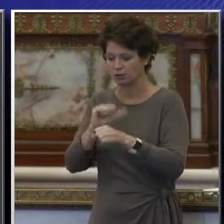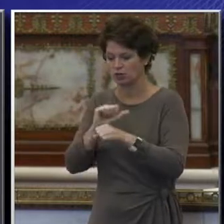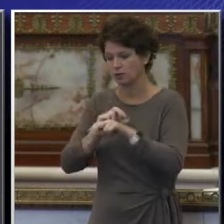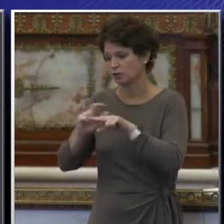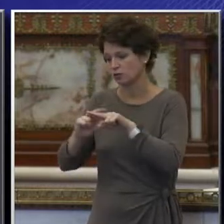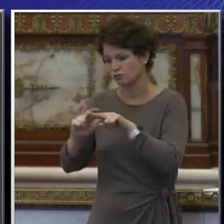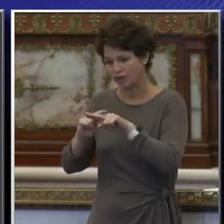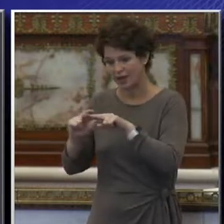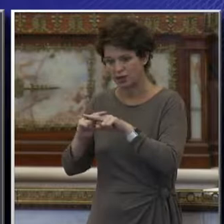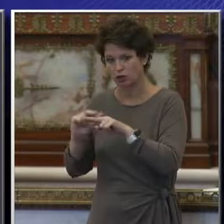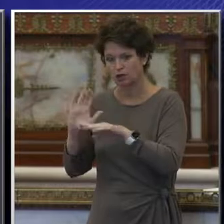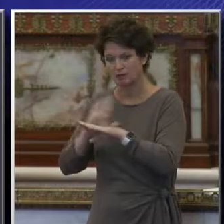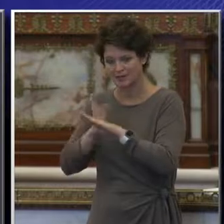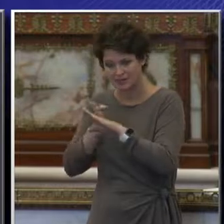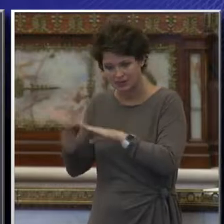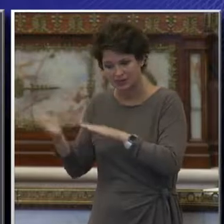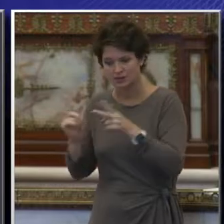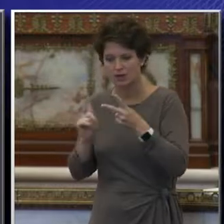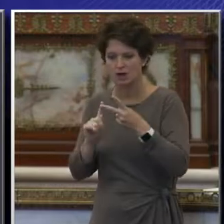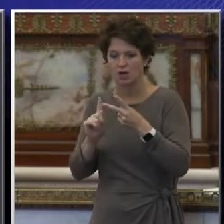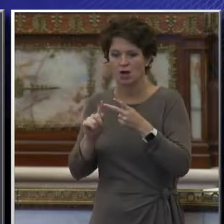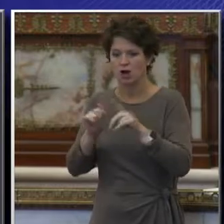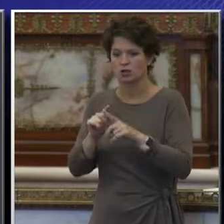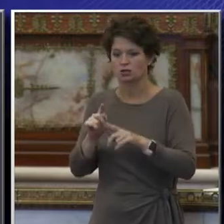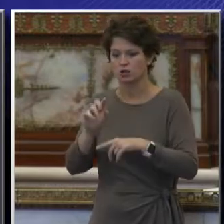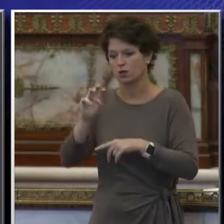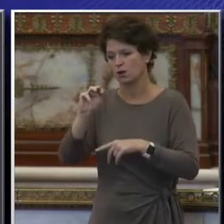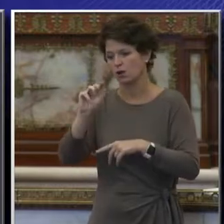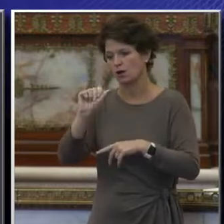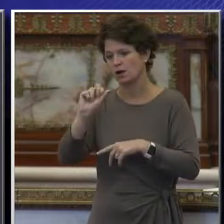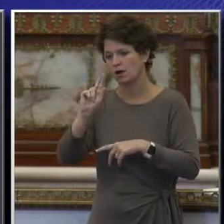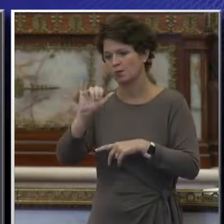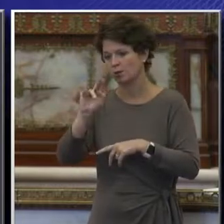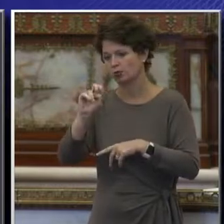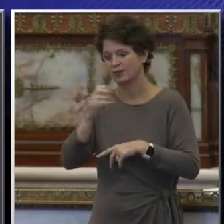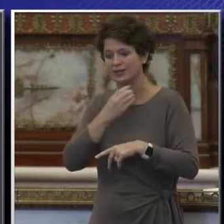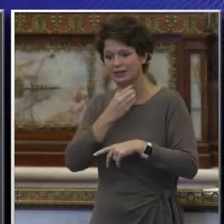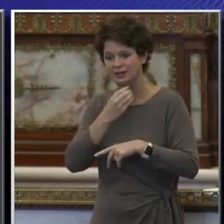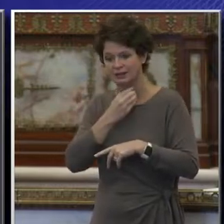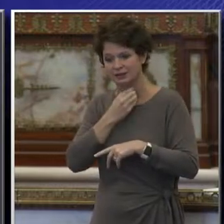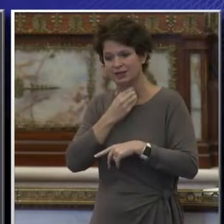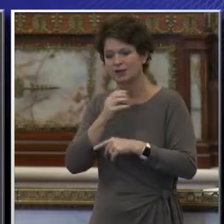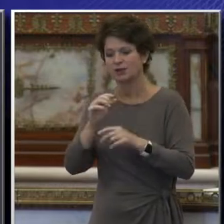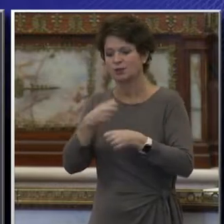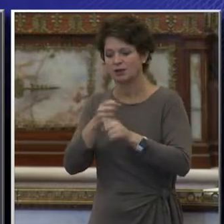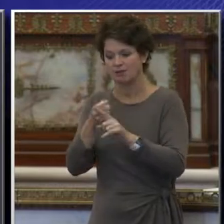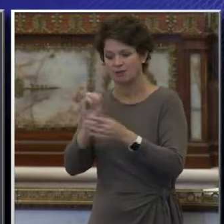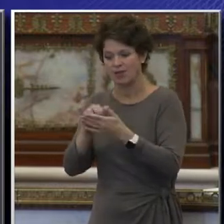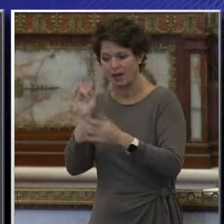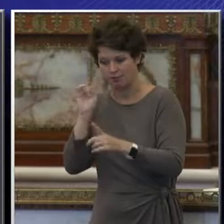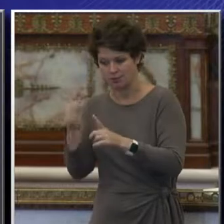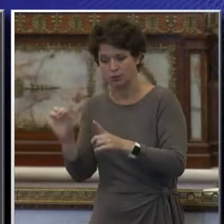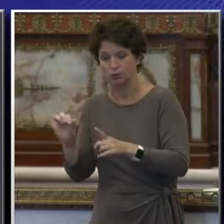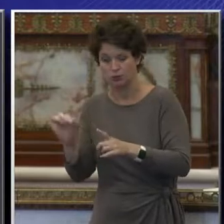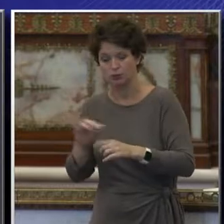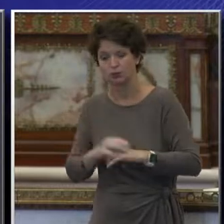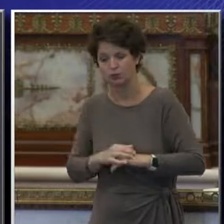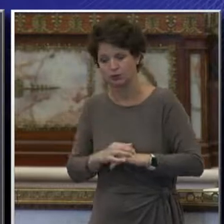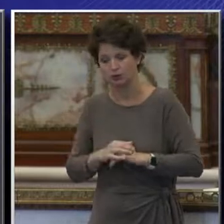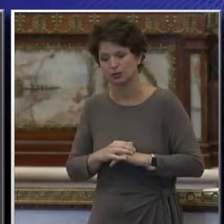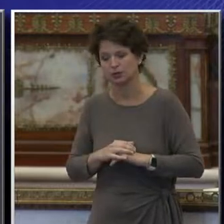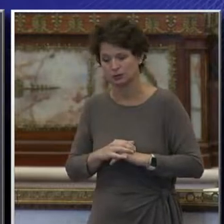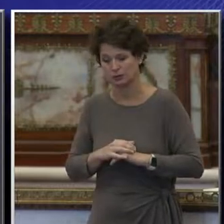industry. And then also on the marine side, you'll have jobs that are generated from that perspective too. We're